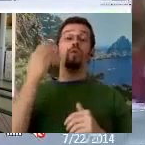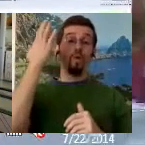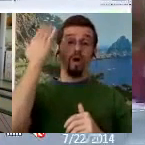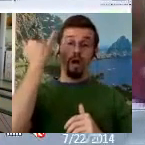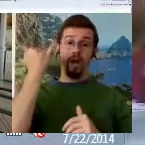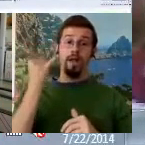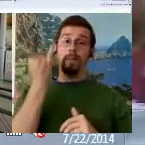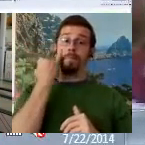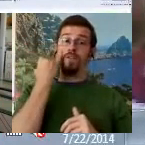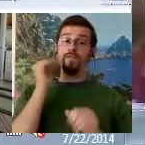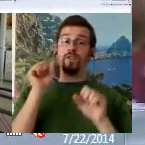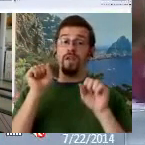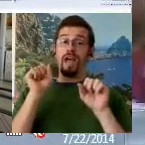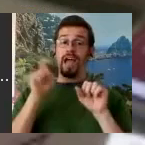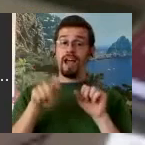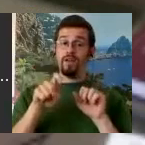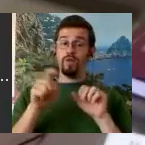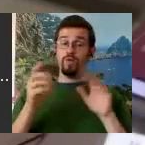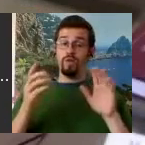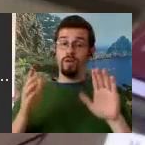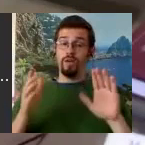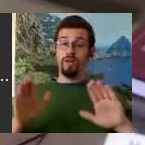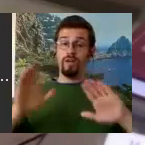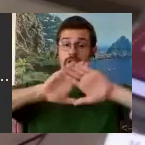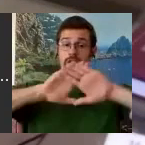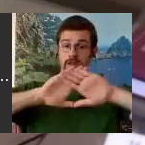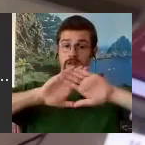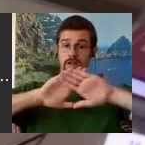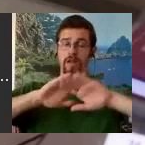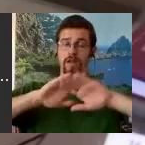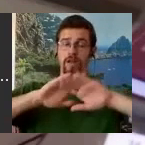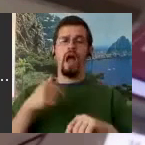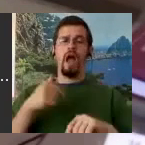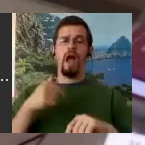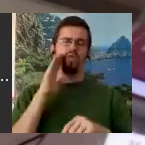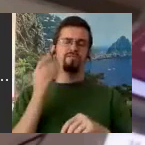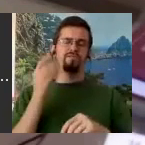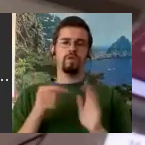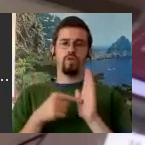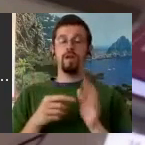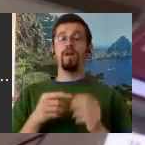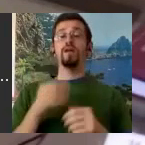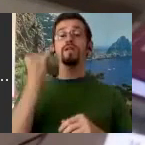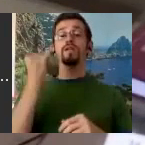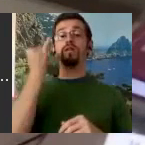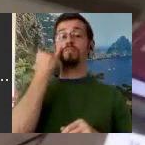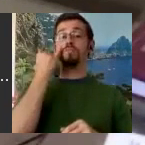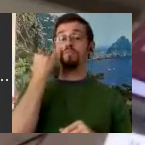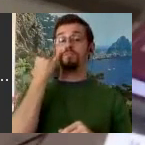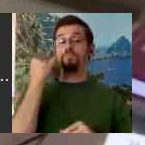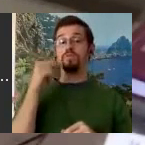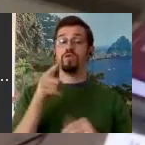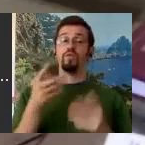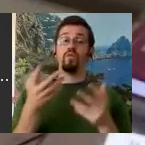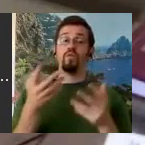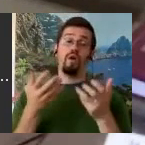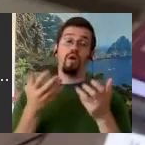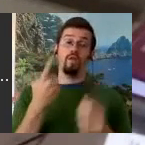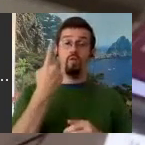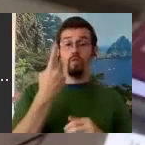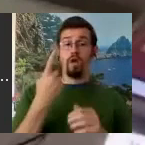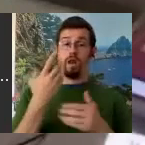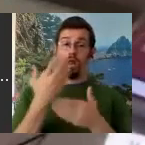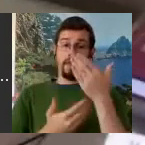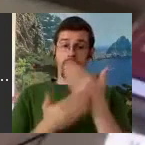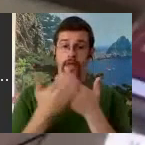the other. Let me go to my screen for a minute to just show people what I mean. Let's say you wanted to show one hand over the